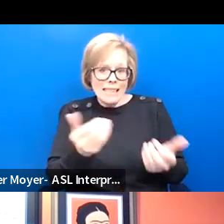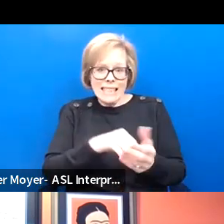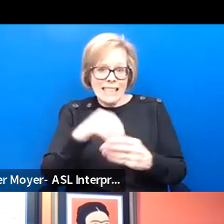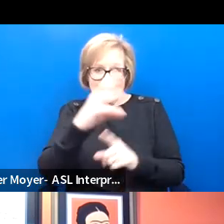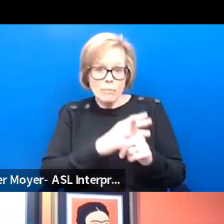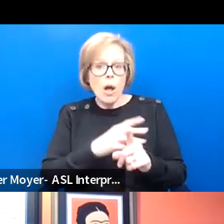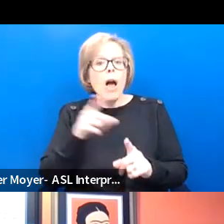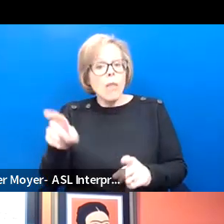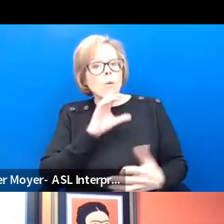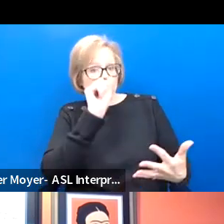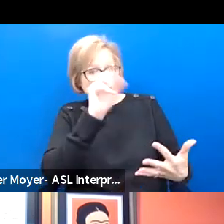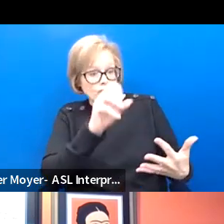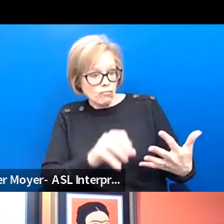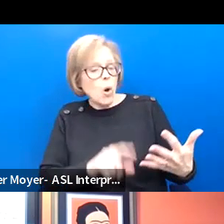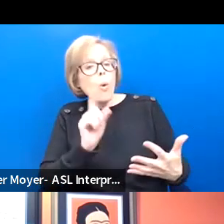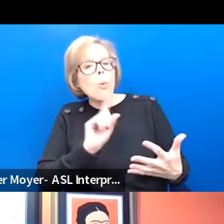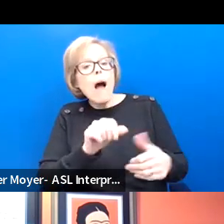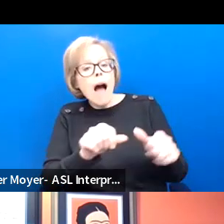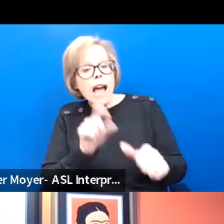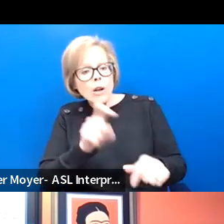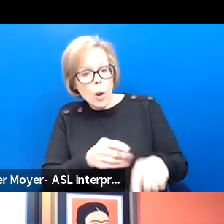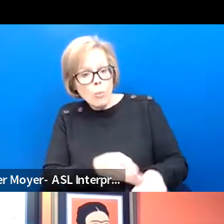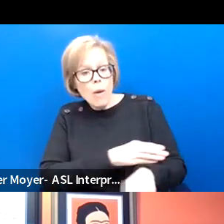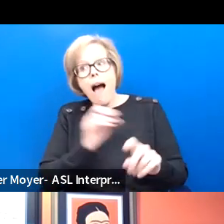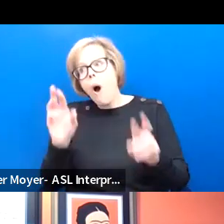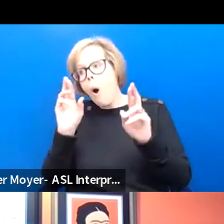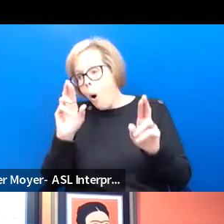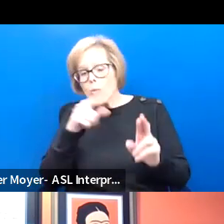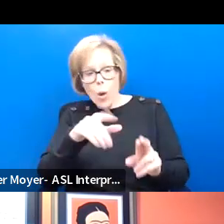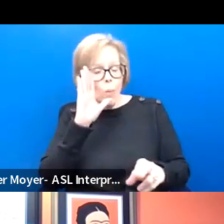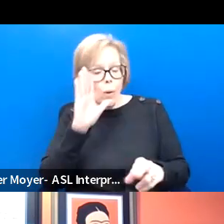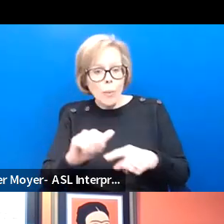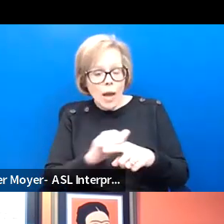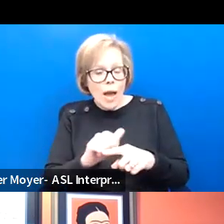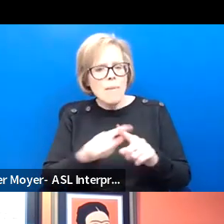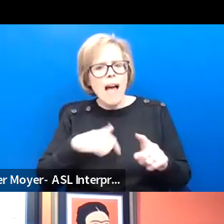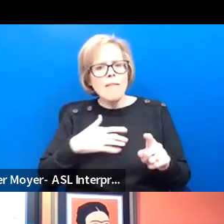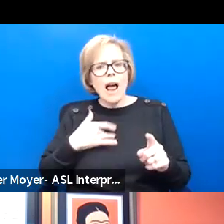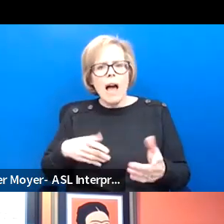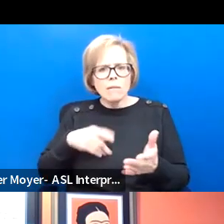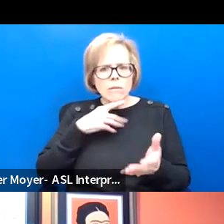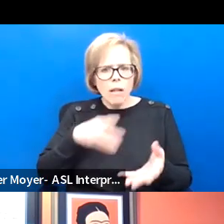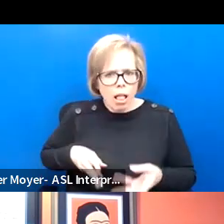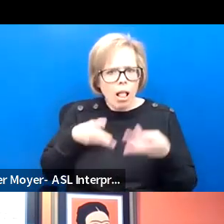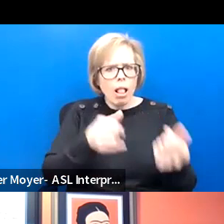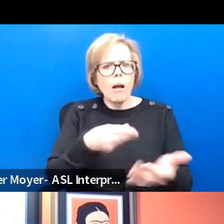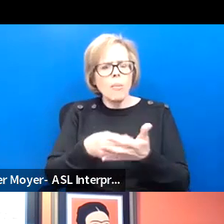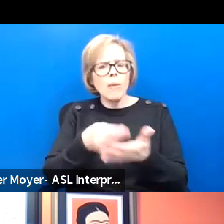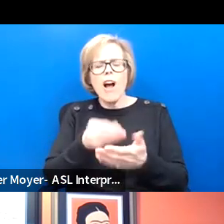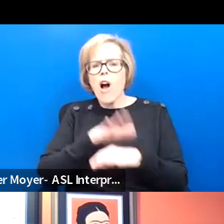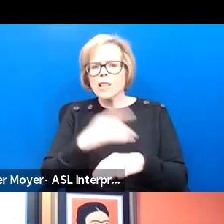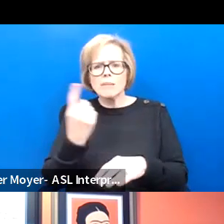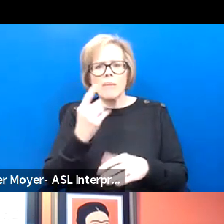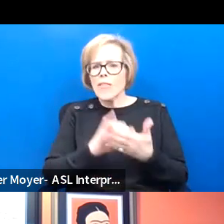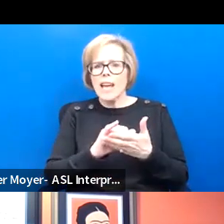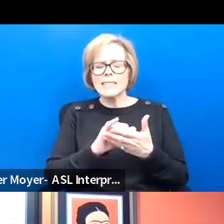told what they needed to work on, and hopefully they would work on it. But I just felt like I was paying and spending money on something that really